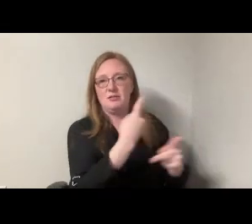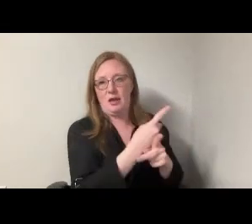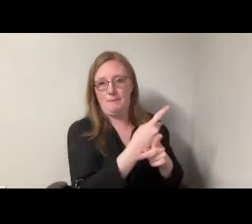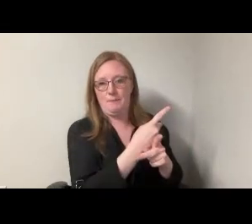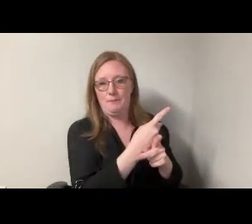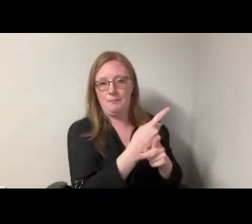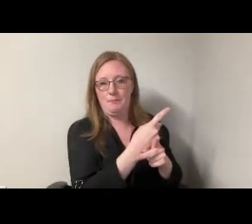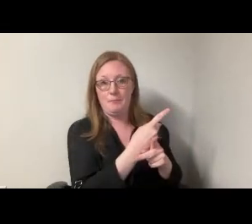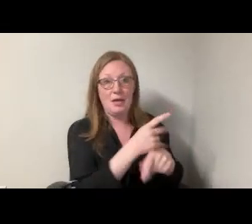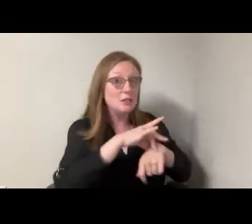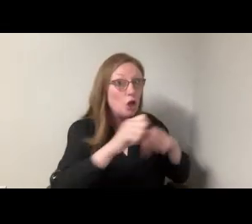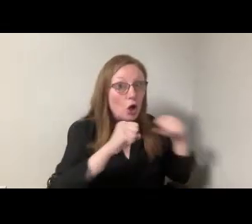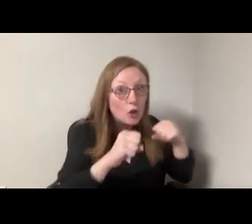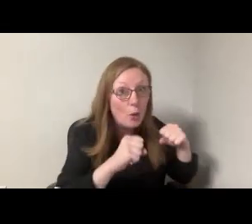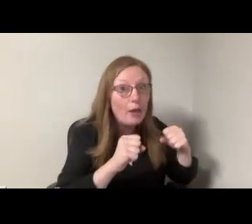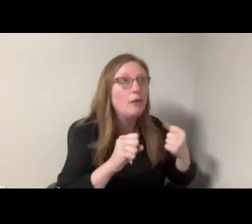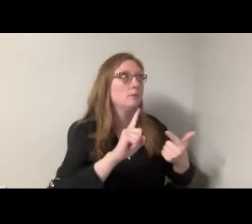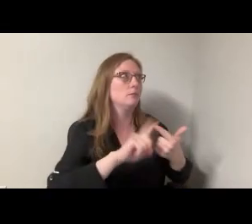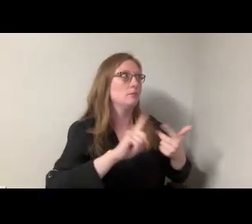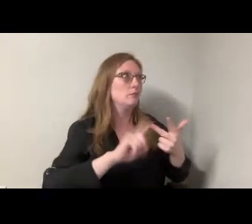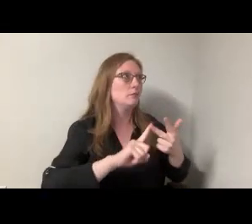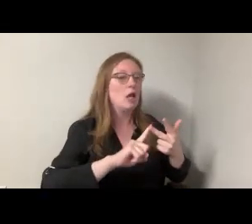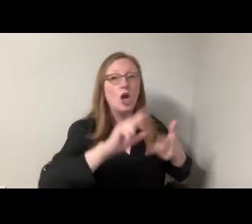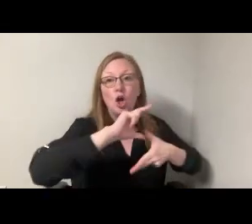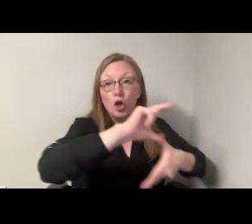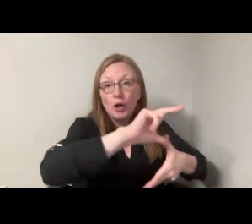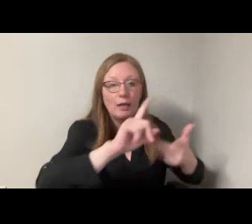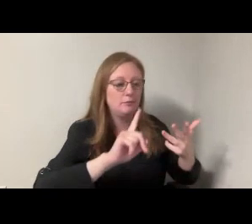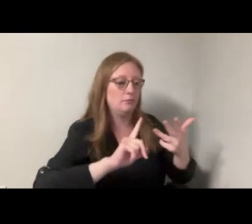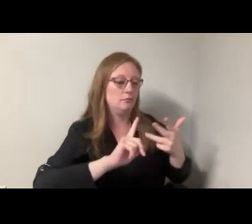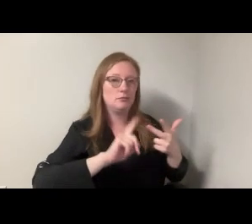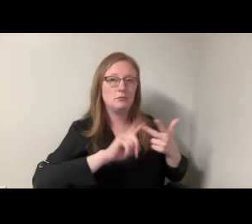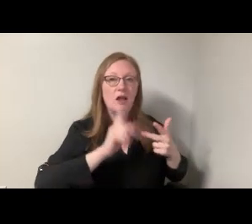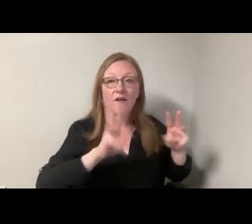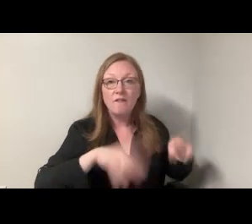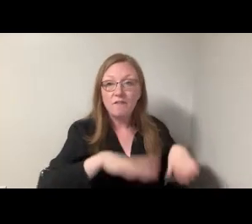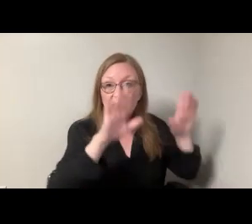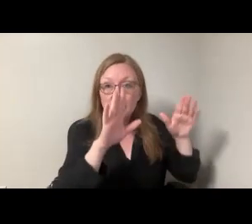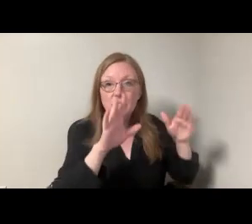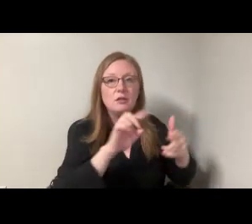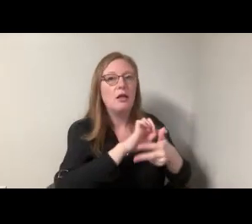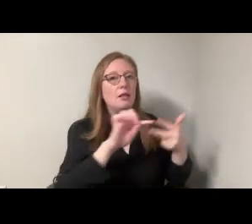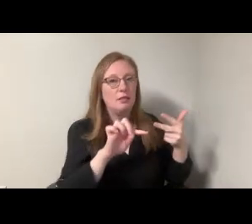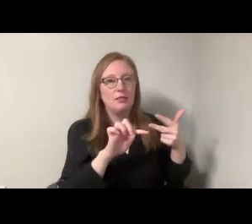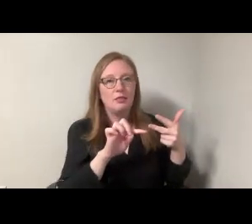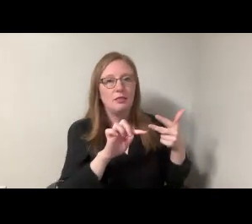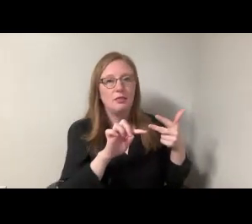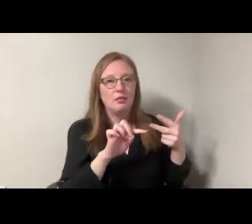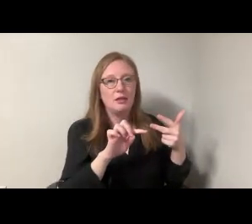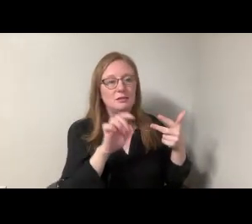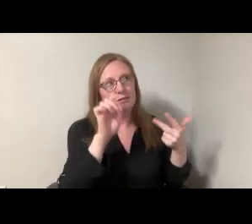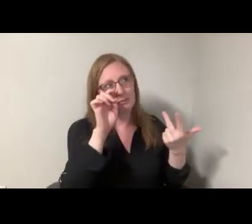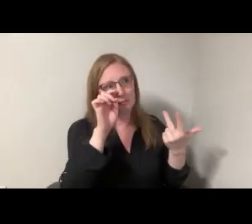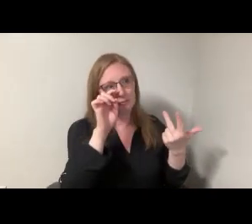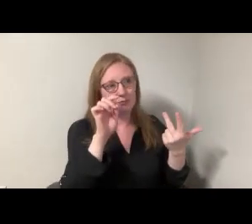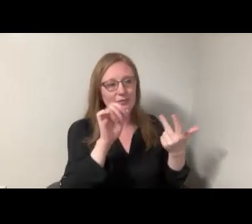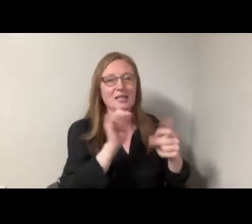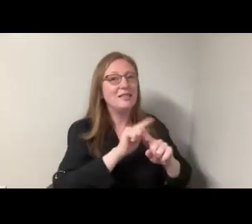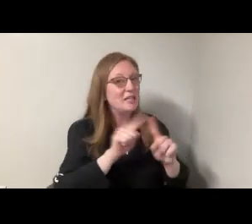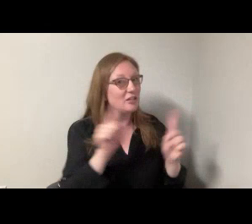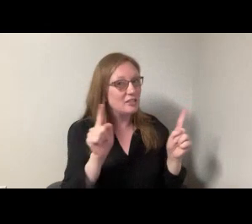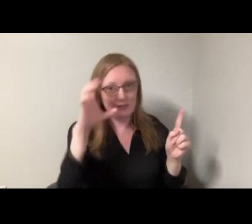an earthquake or a hurricane or a flood? Because earthquake, hurricane, and floods, they take, there's different ways